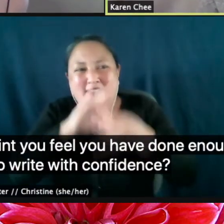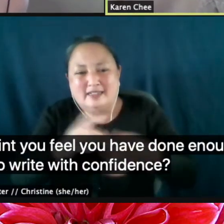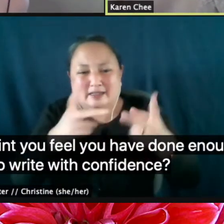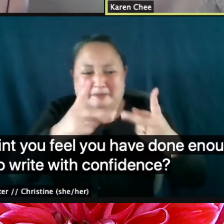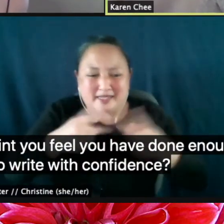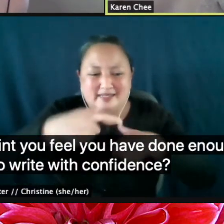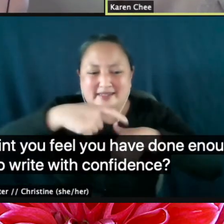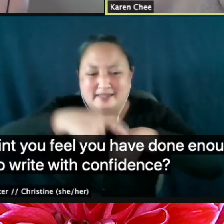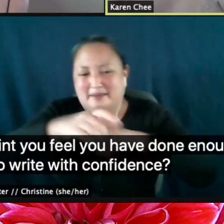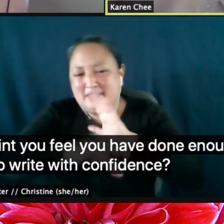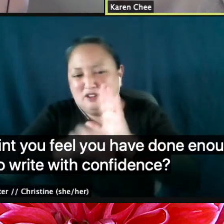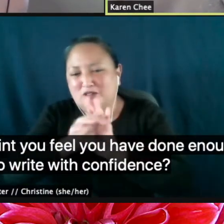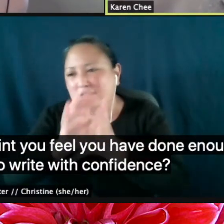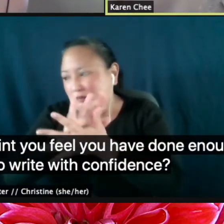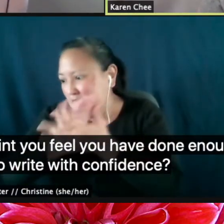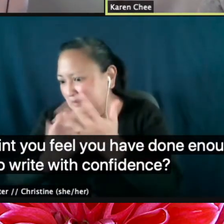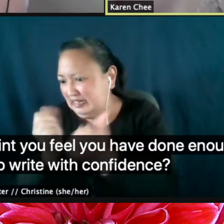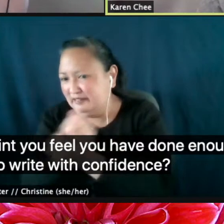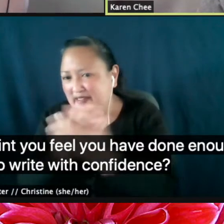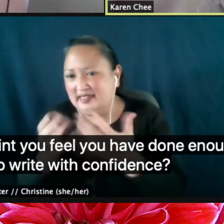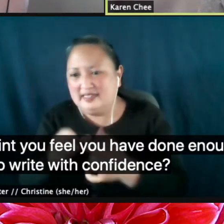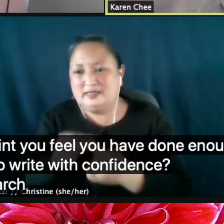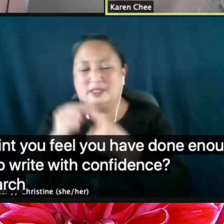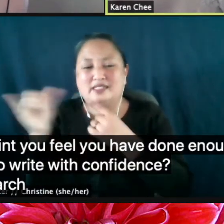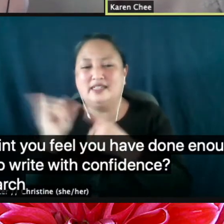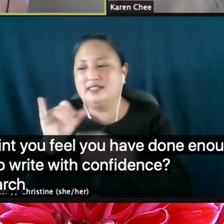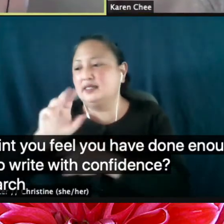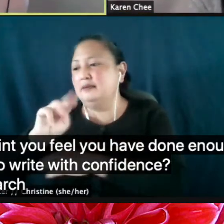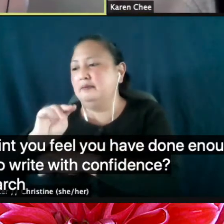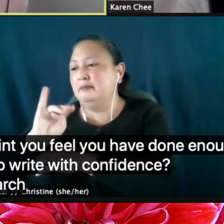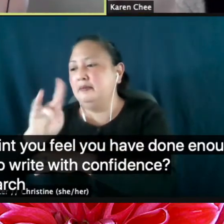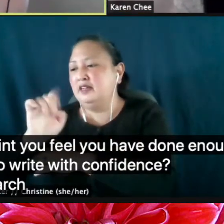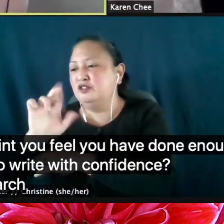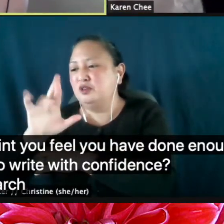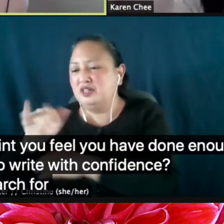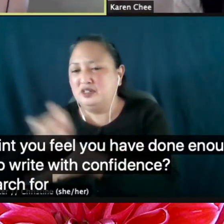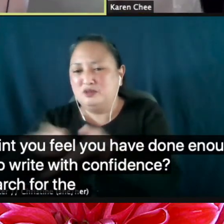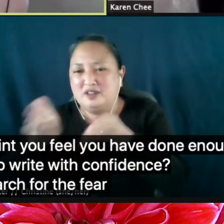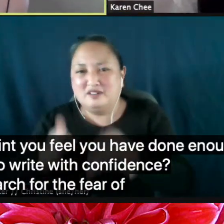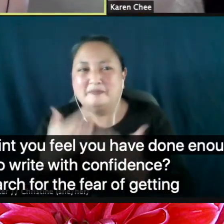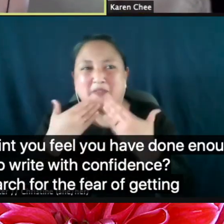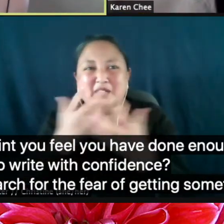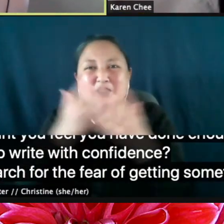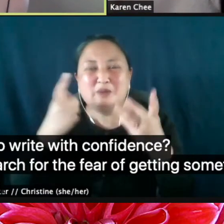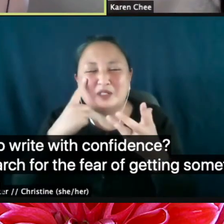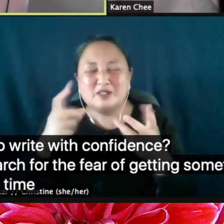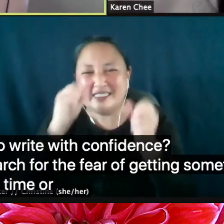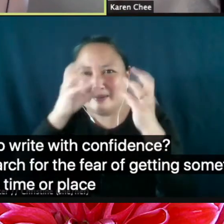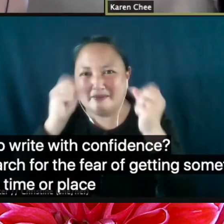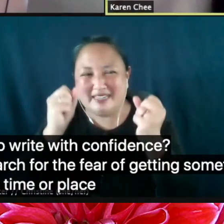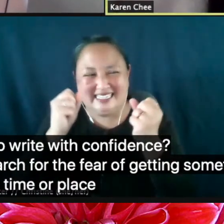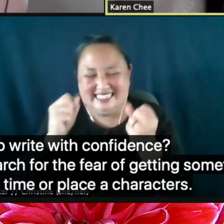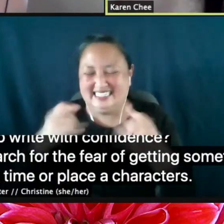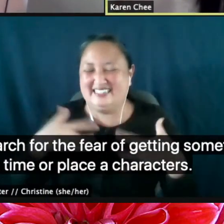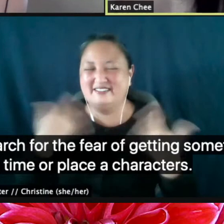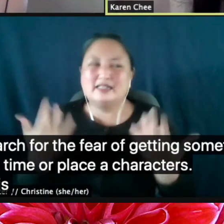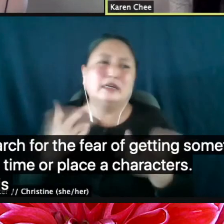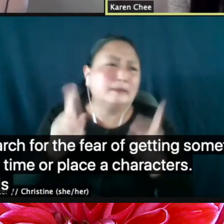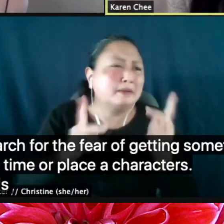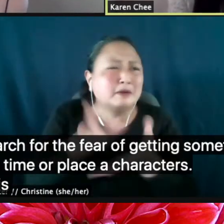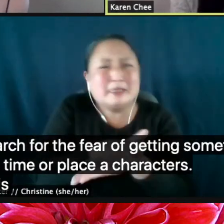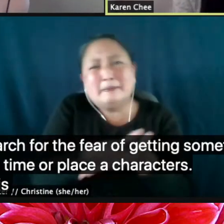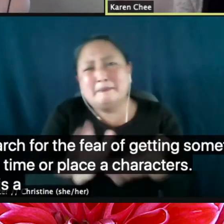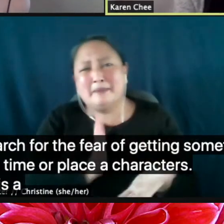time, characters, everything, especially as a minority writer. Thanks so much for this amazing event. People are so polite. I love that.